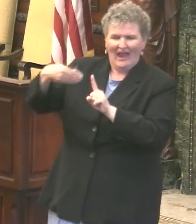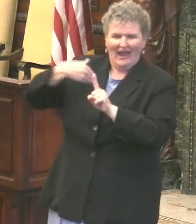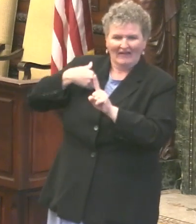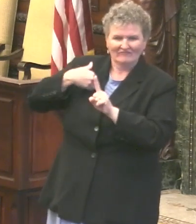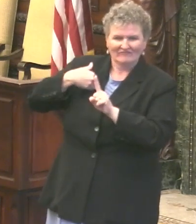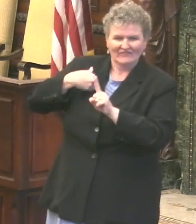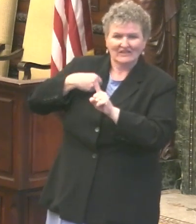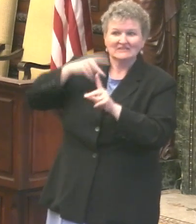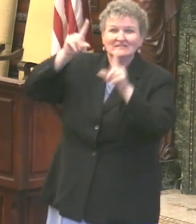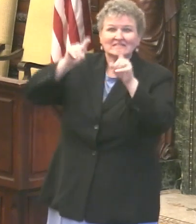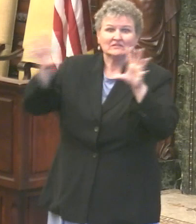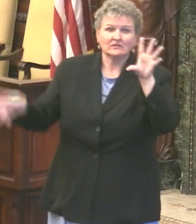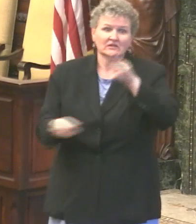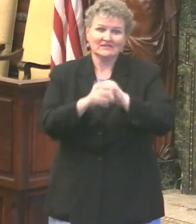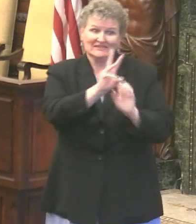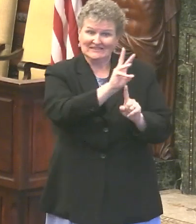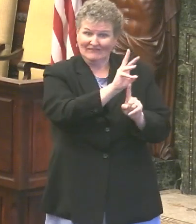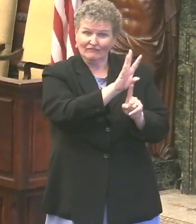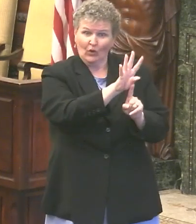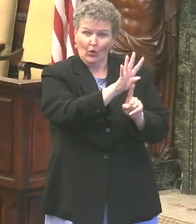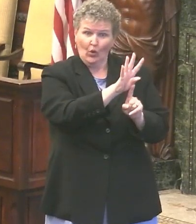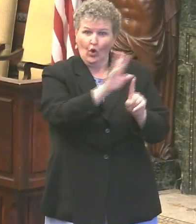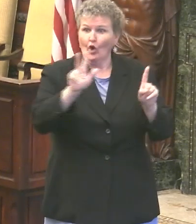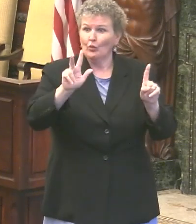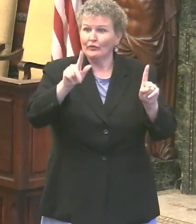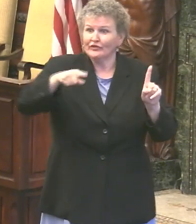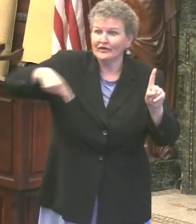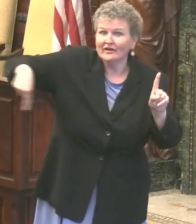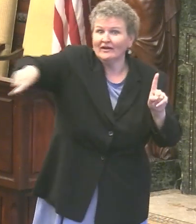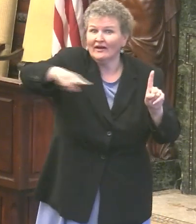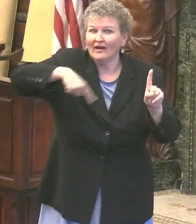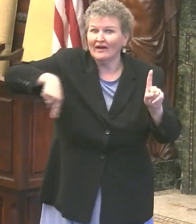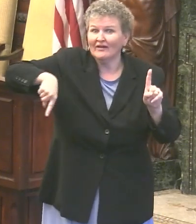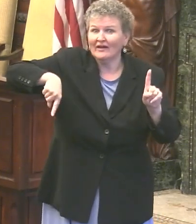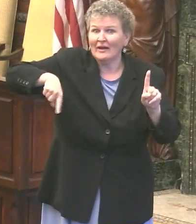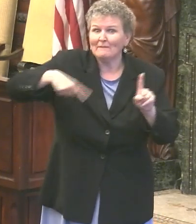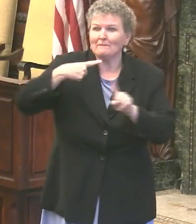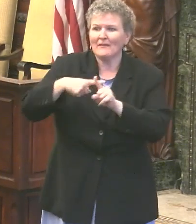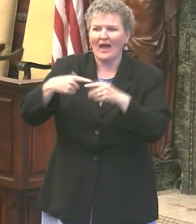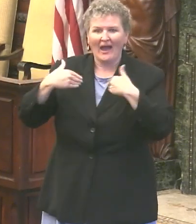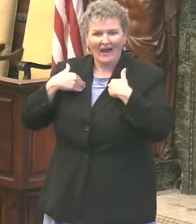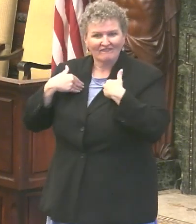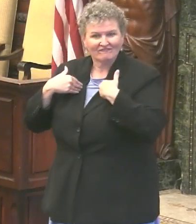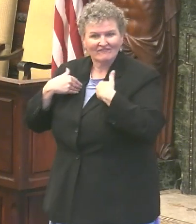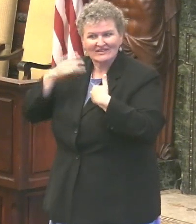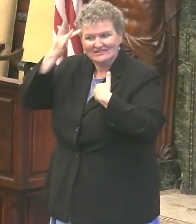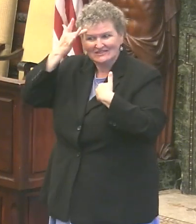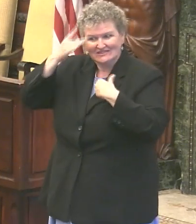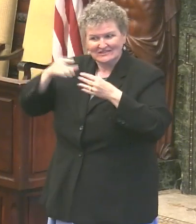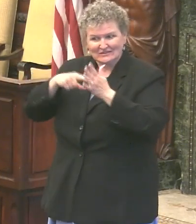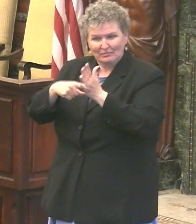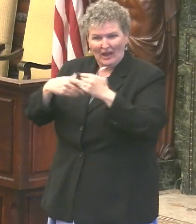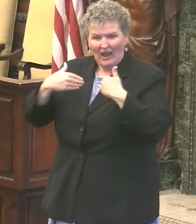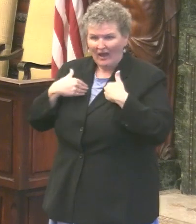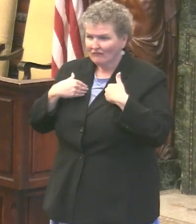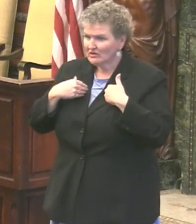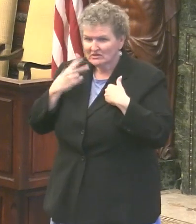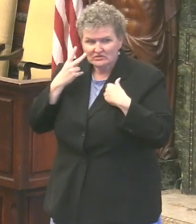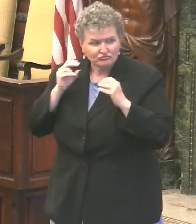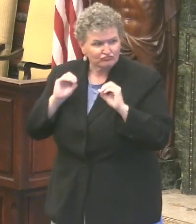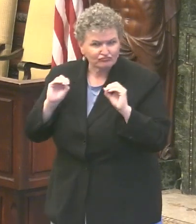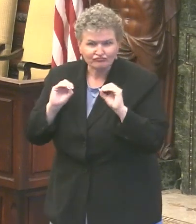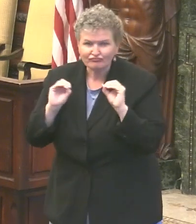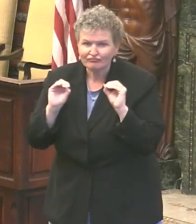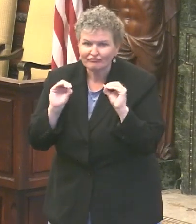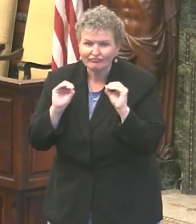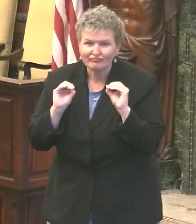unit and found 23 with no symptoms who tested positive. Since that time, none of those inmates who tested positive have developed symptoms. No